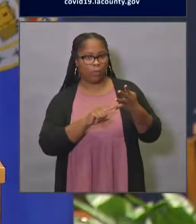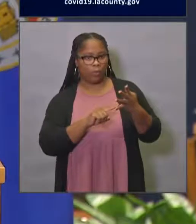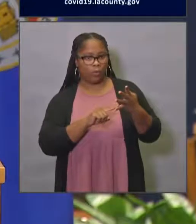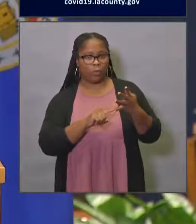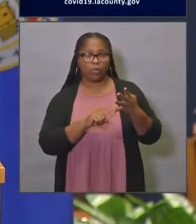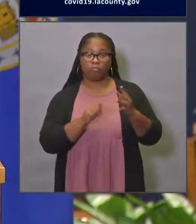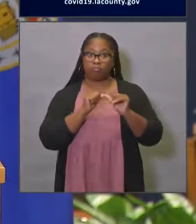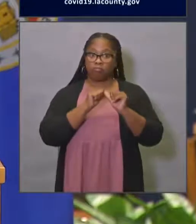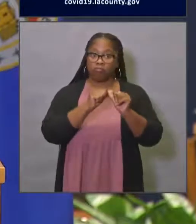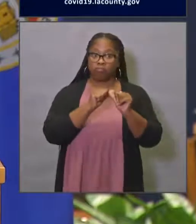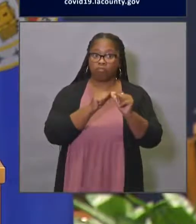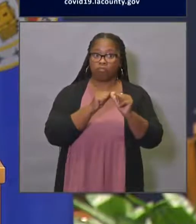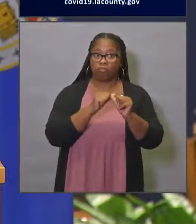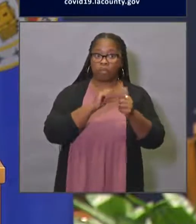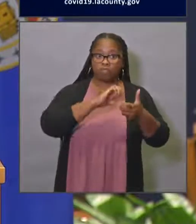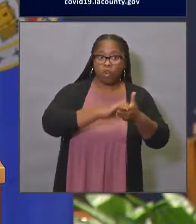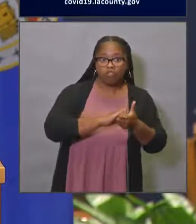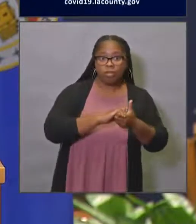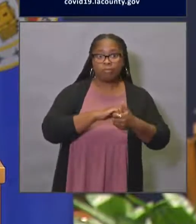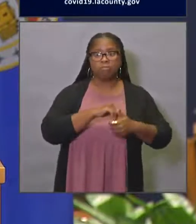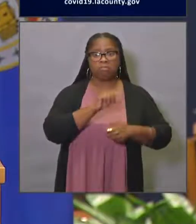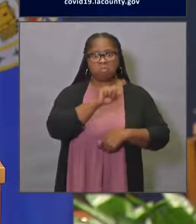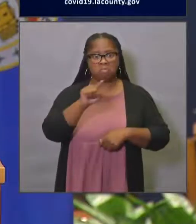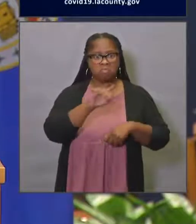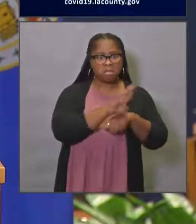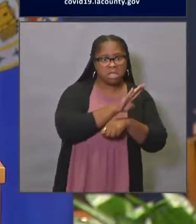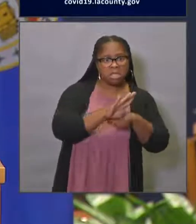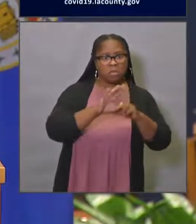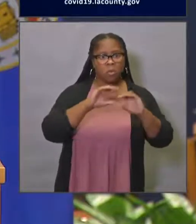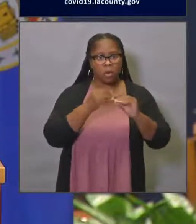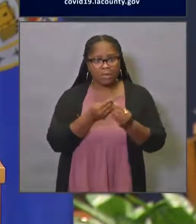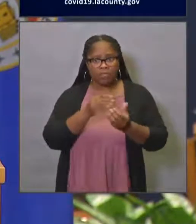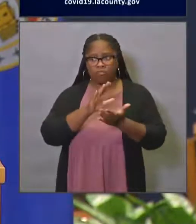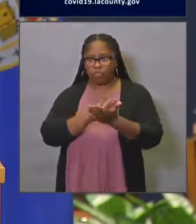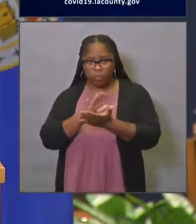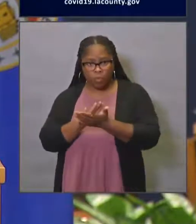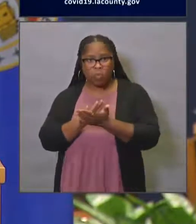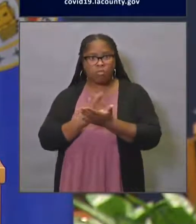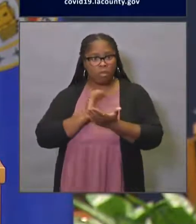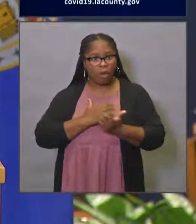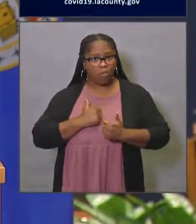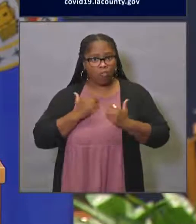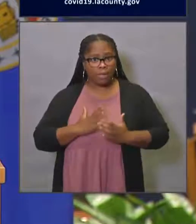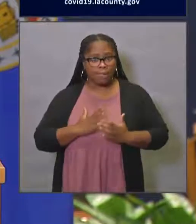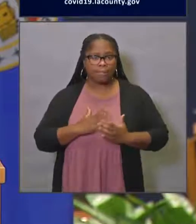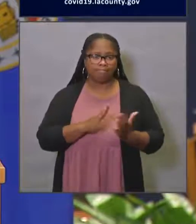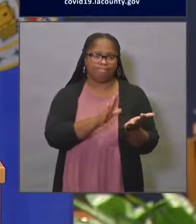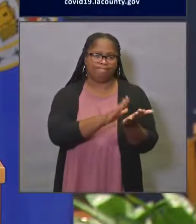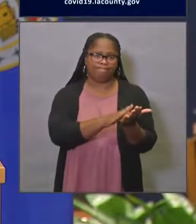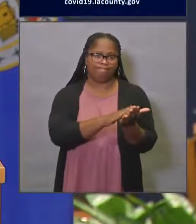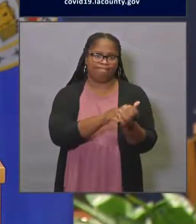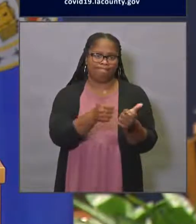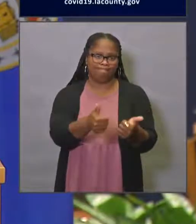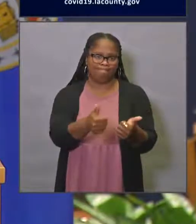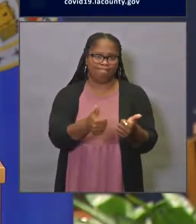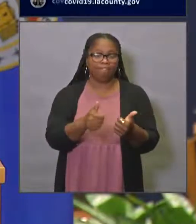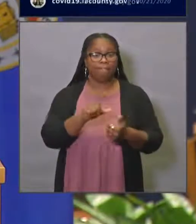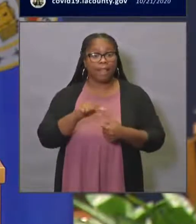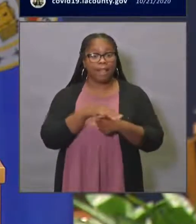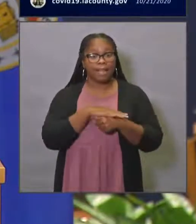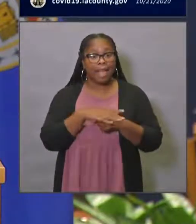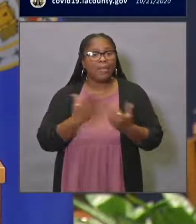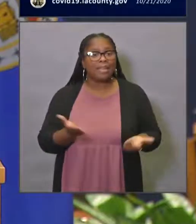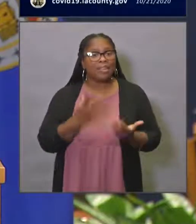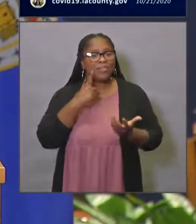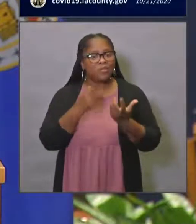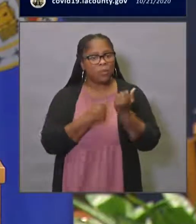partnership and response of our businesses, organizations, schools, and most importantly, of our residents. The county is here to support our